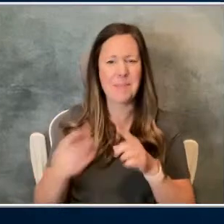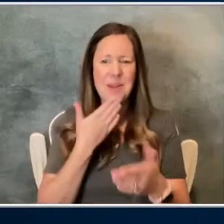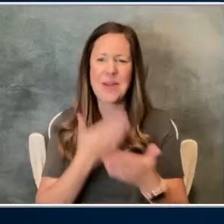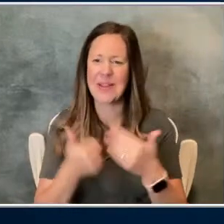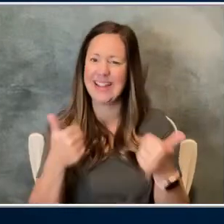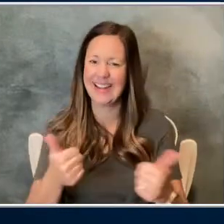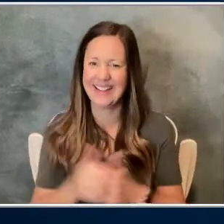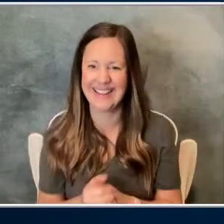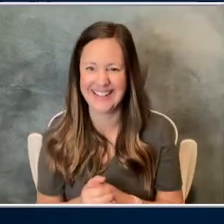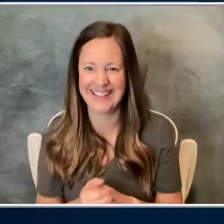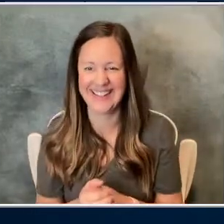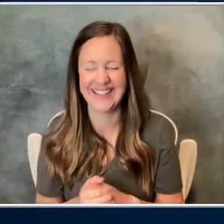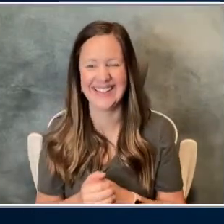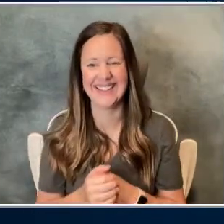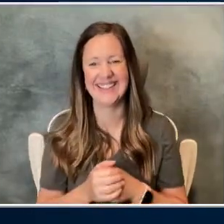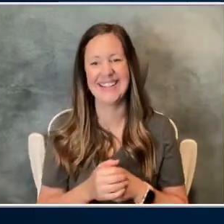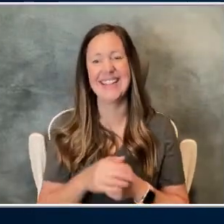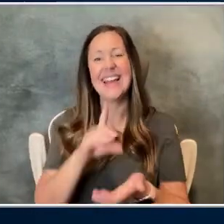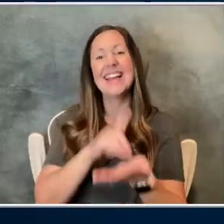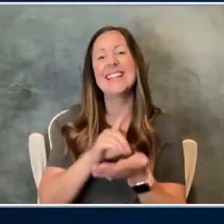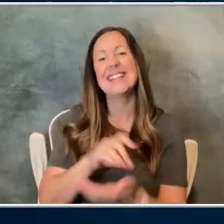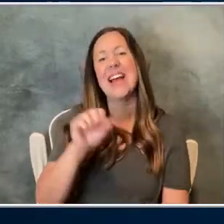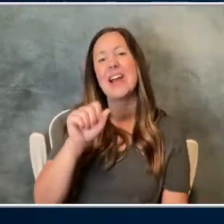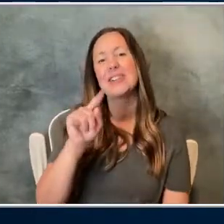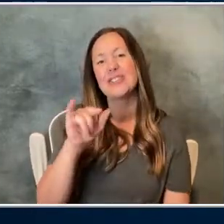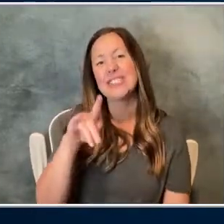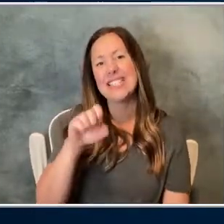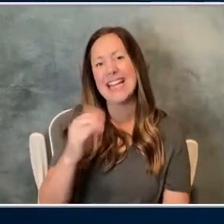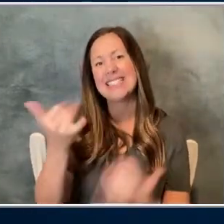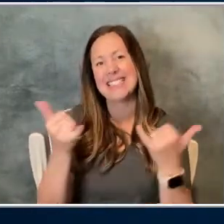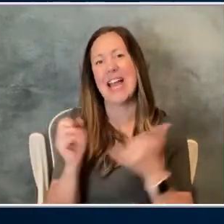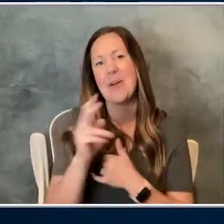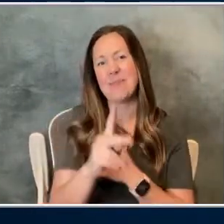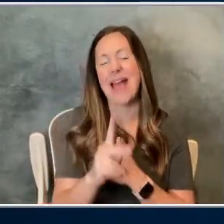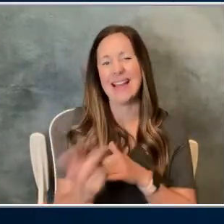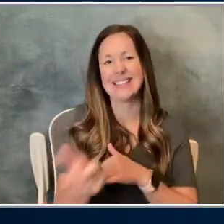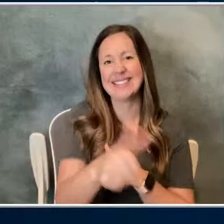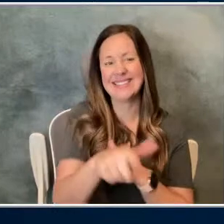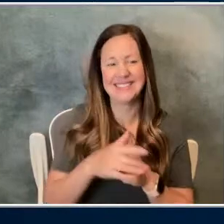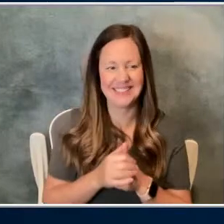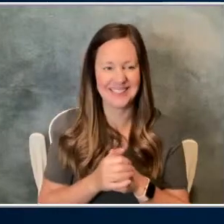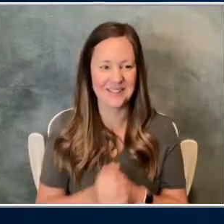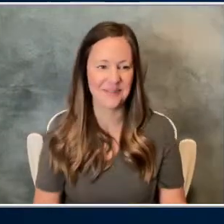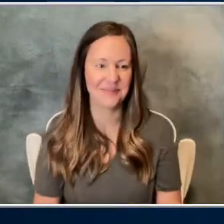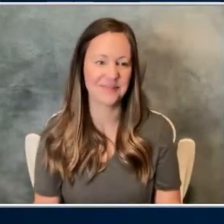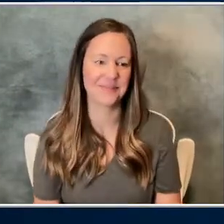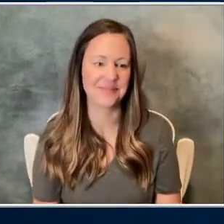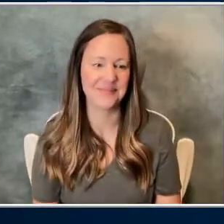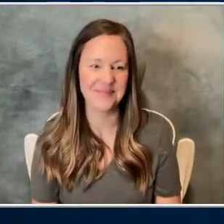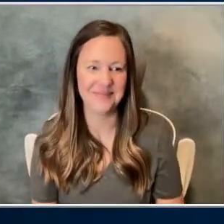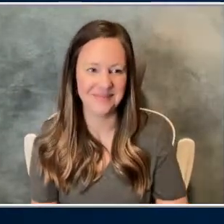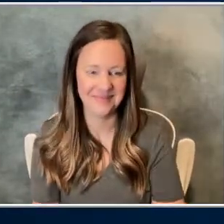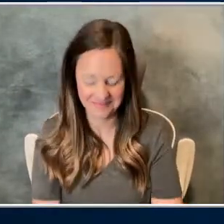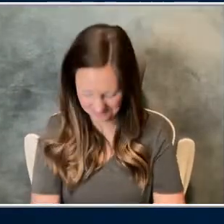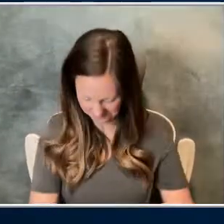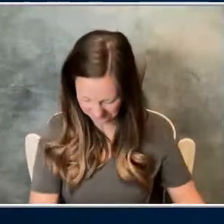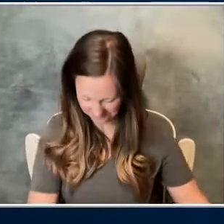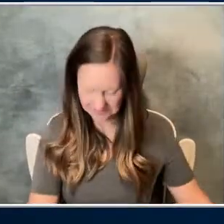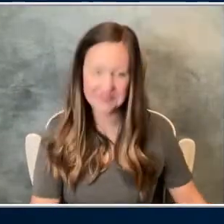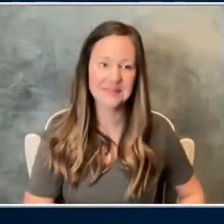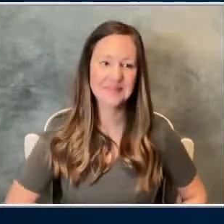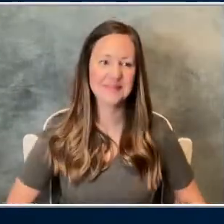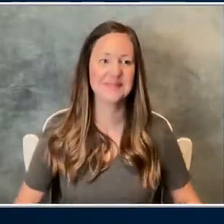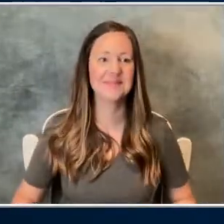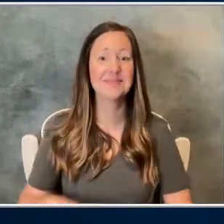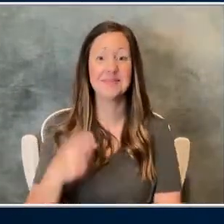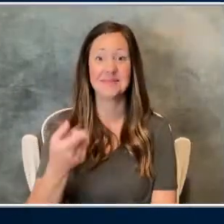He might. Dr. Stites, I'm going to send it back to you in the studio. All right. It reminded me of that old spiritual. You got to be